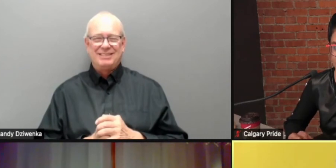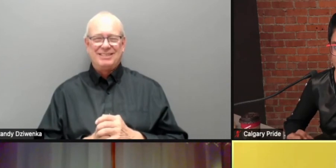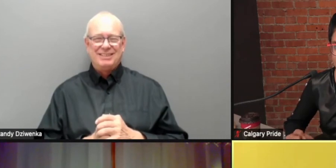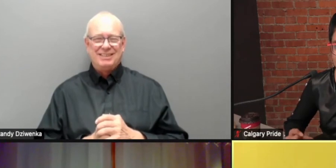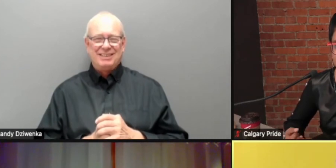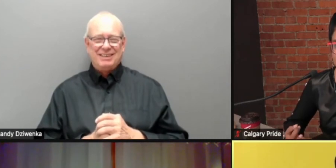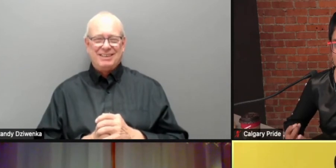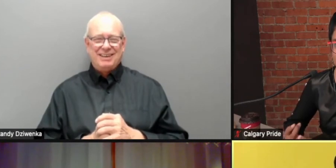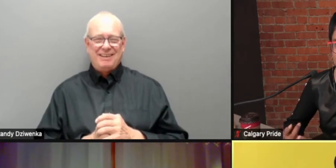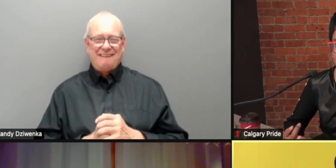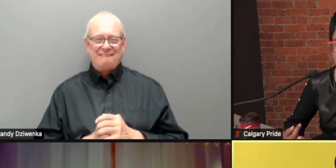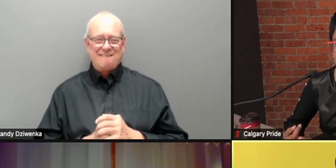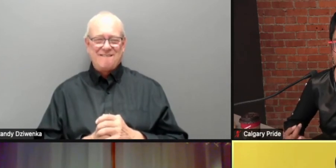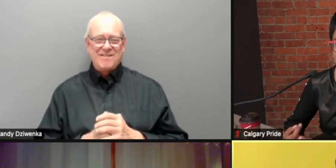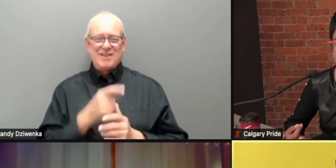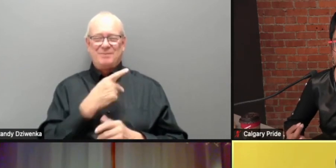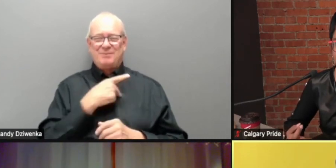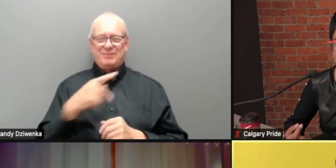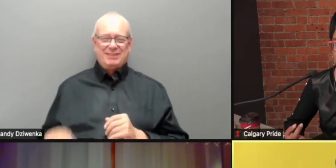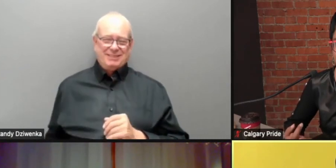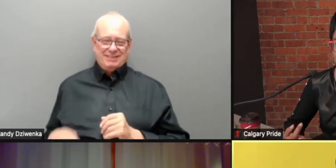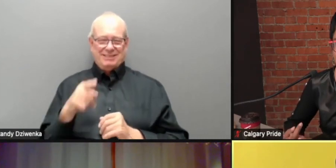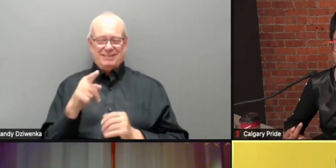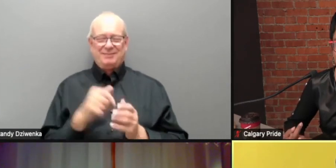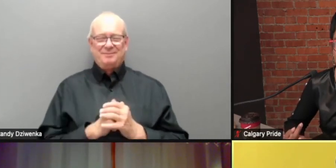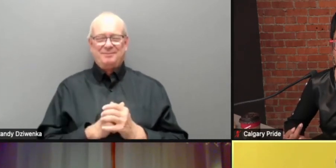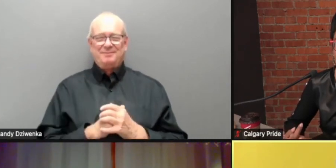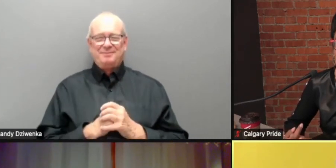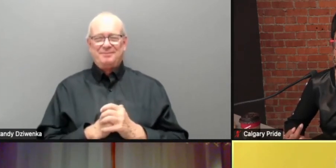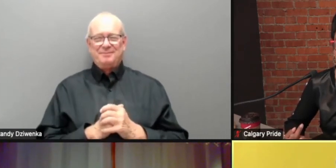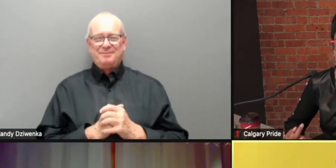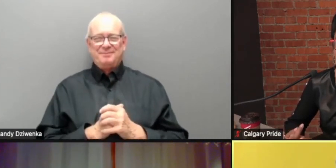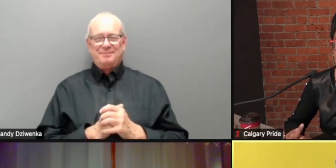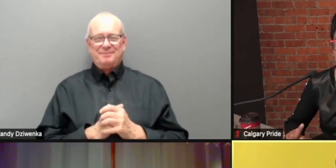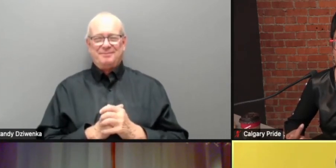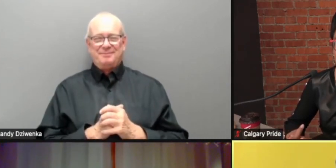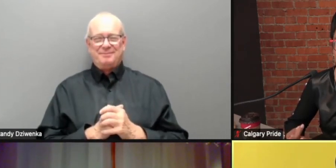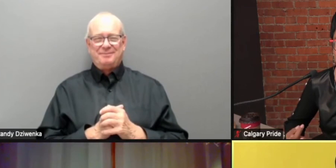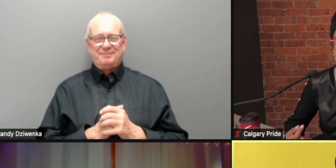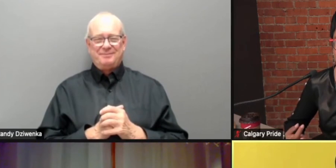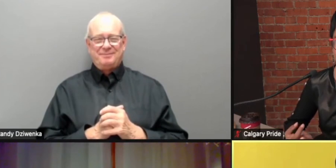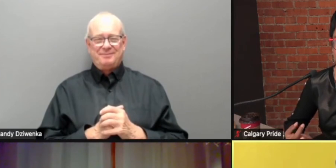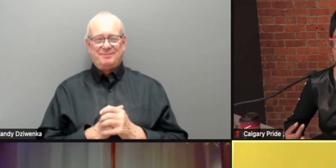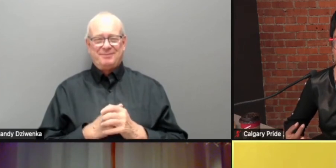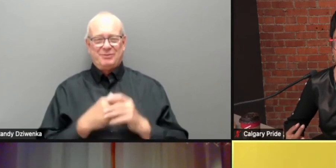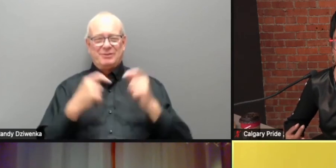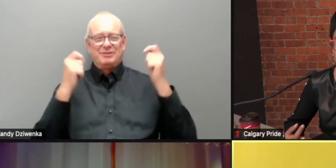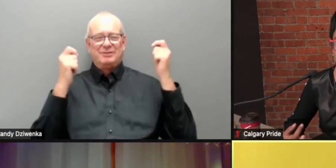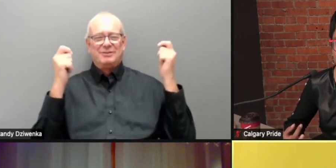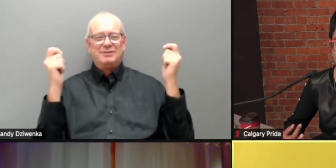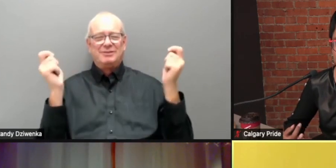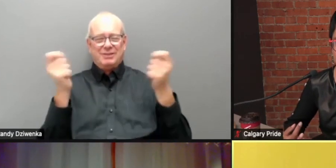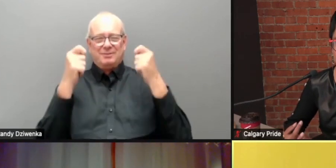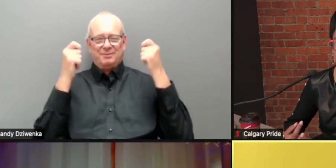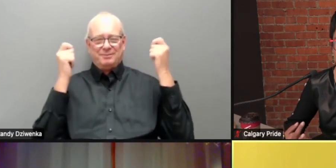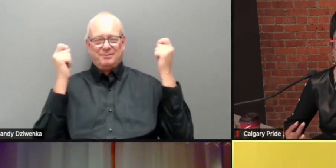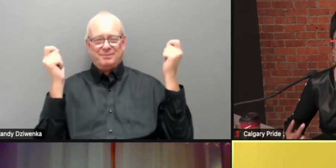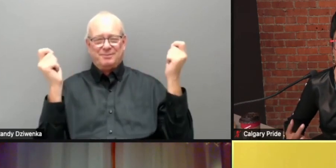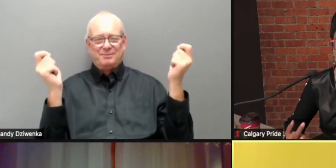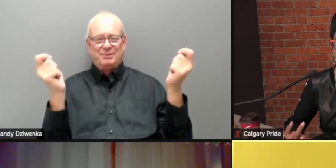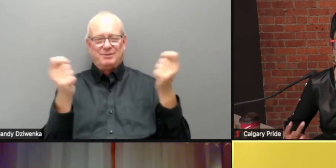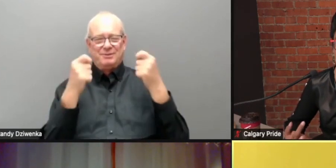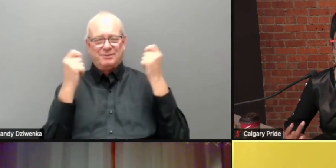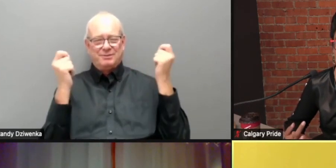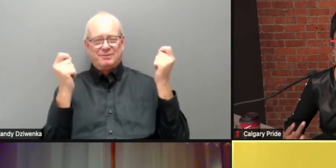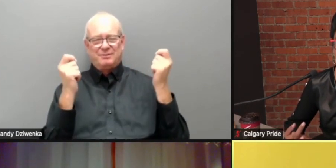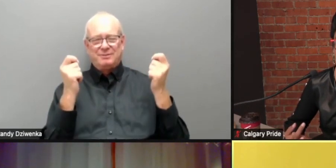Krishna's birthday. I mean, today would be Krishna's birthday in Canada. For India, it was yesterday. So, as Lavina